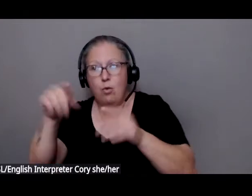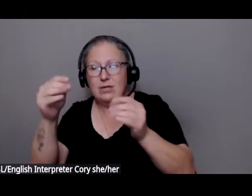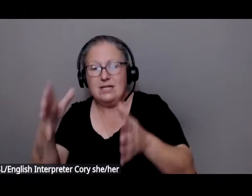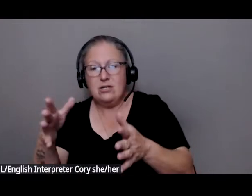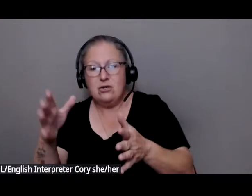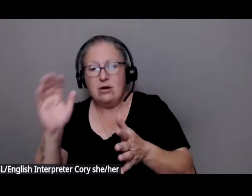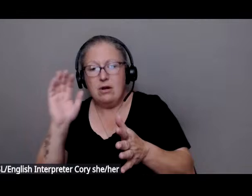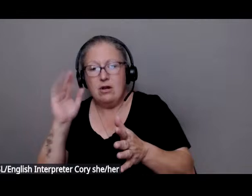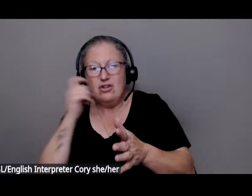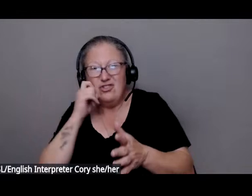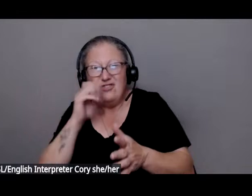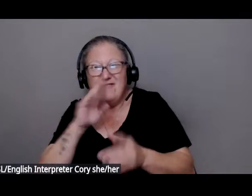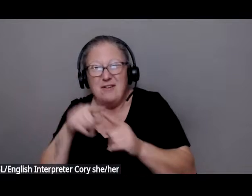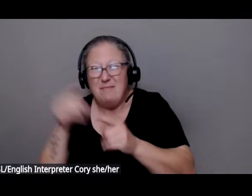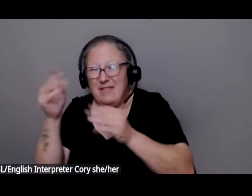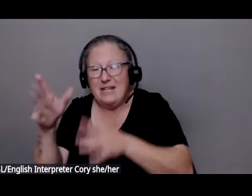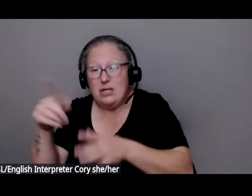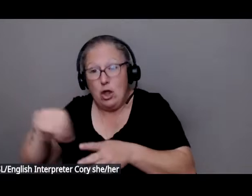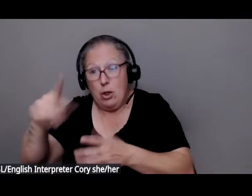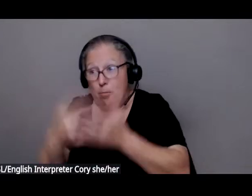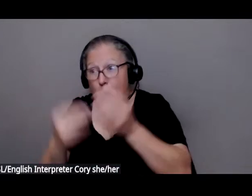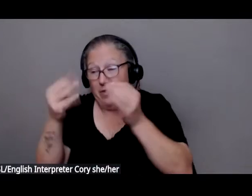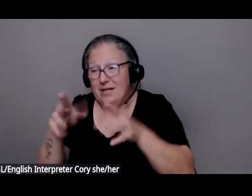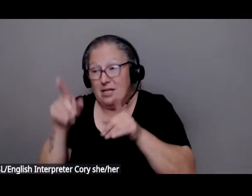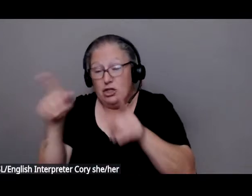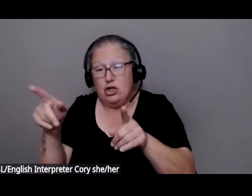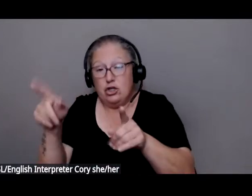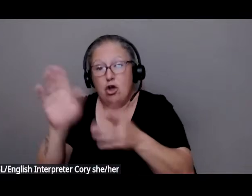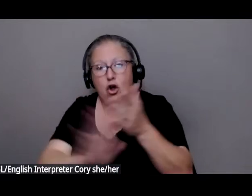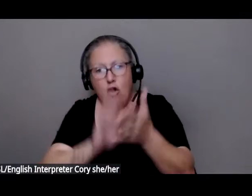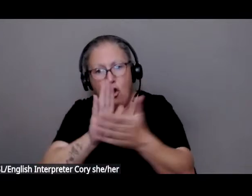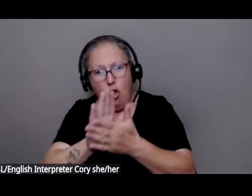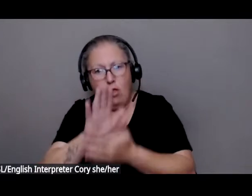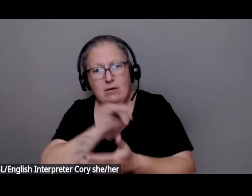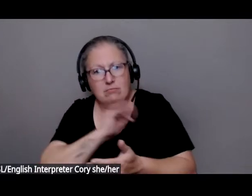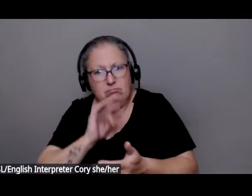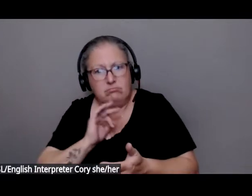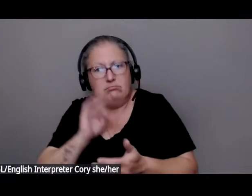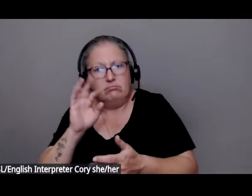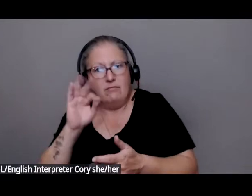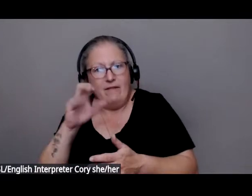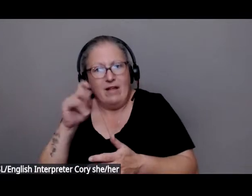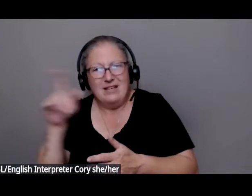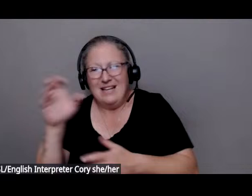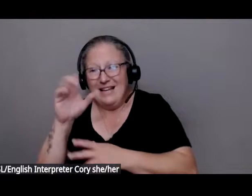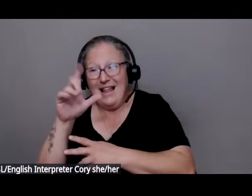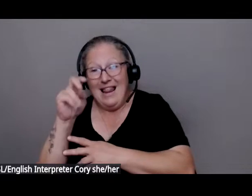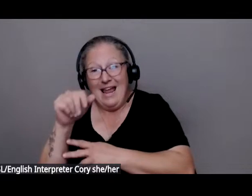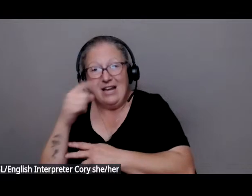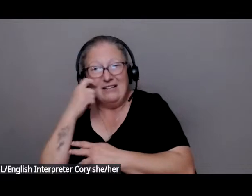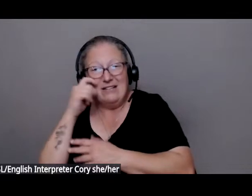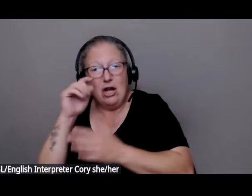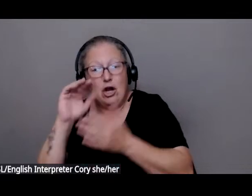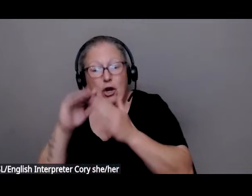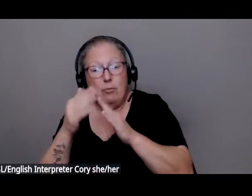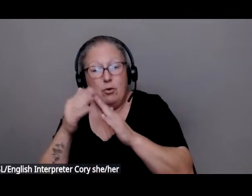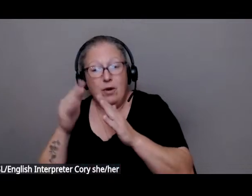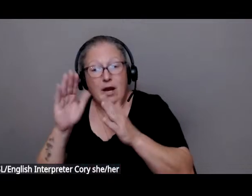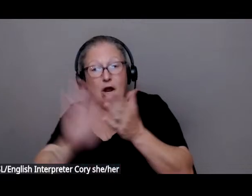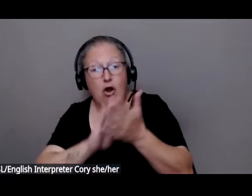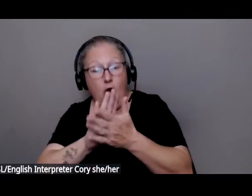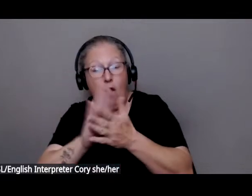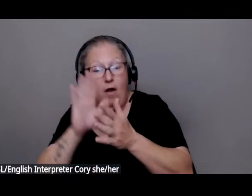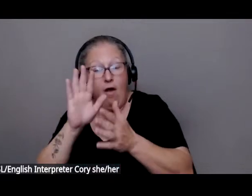architecture teacher we just talked about. Both of those teachers are college faculty. Literally, Elena was a community college faculty before she came to our